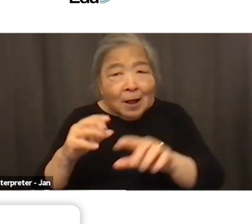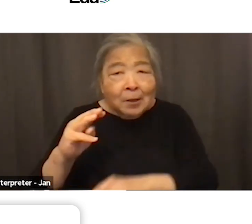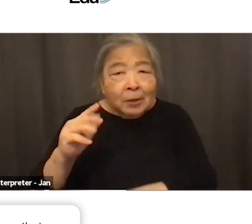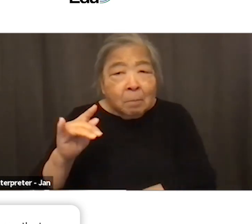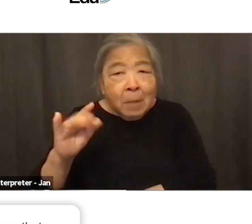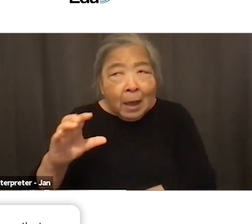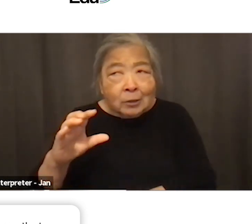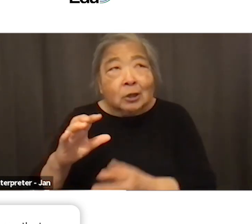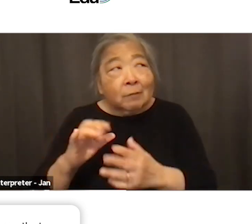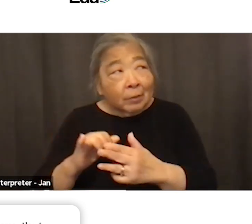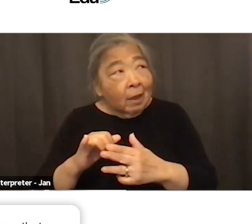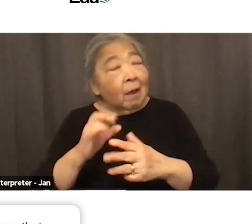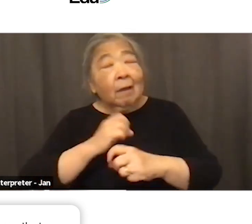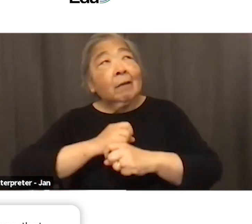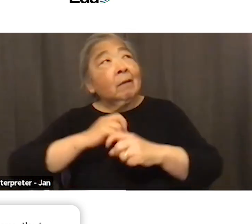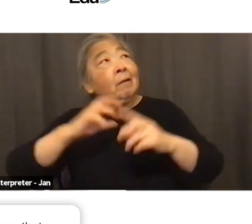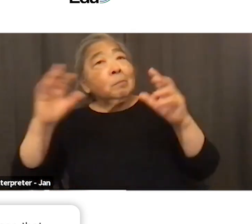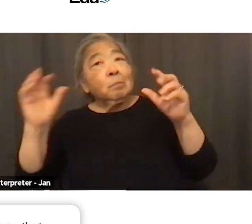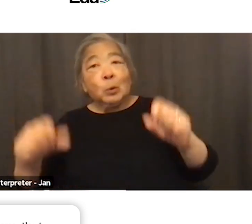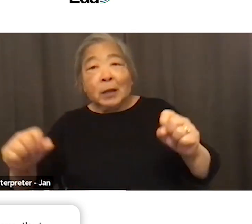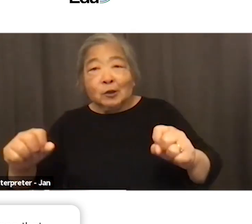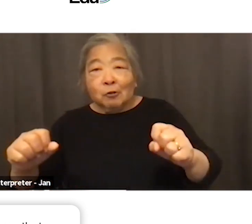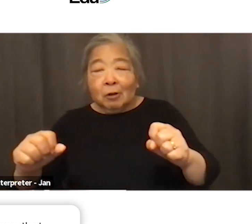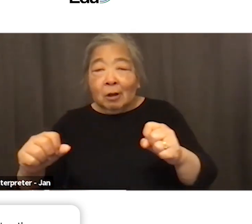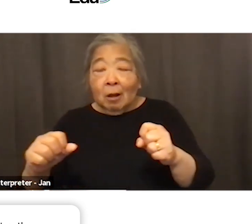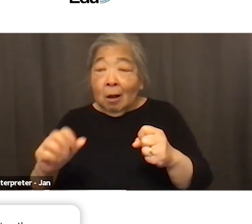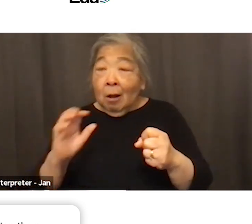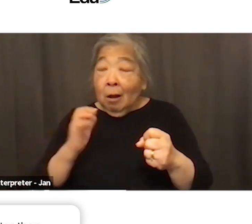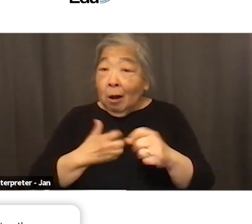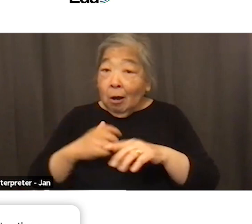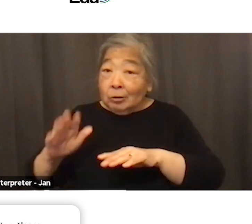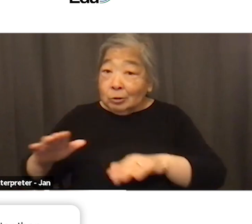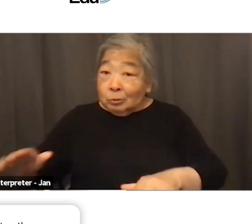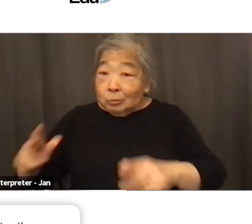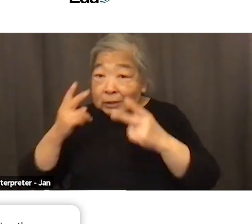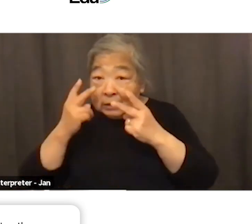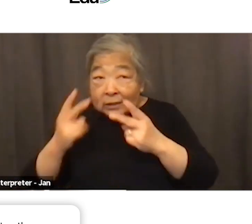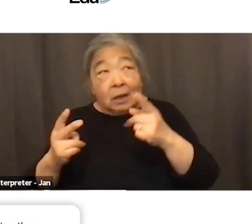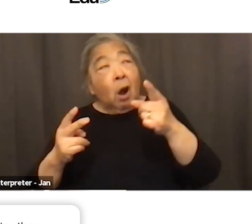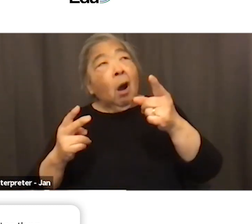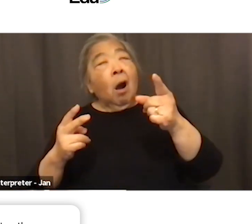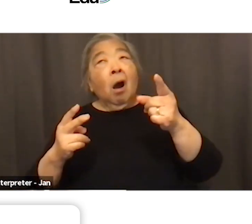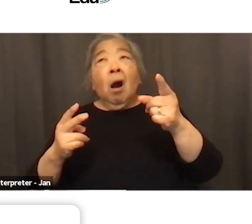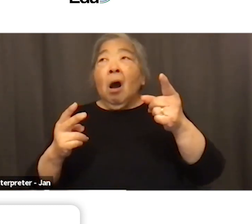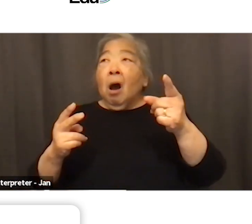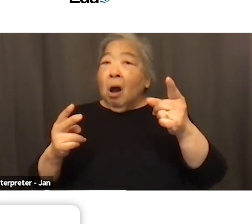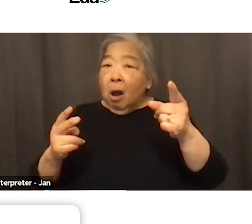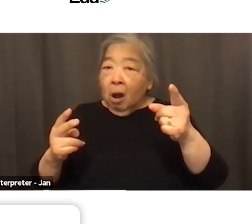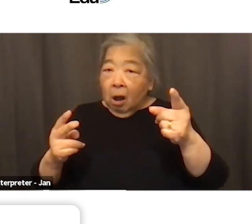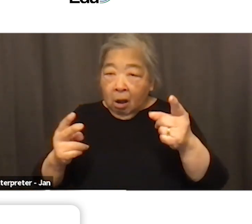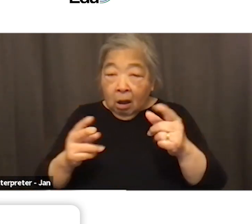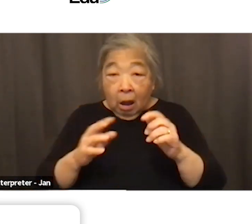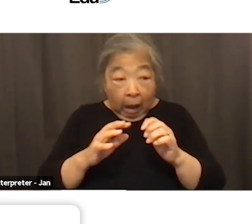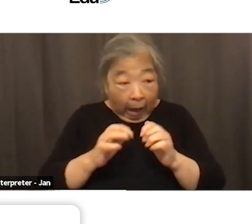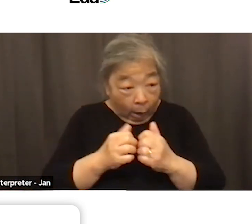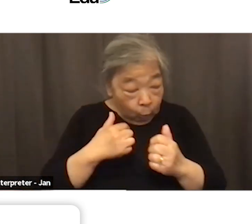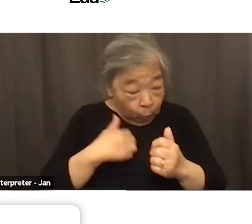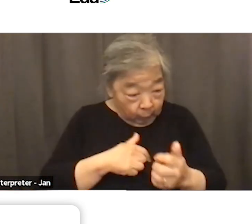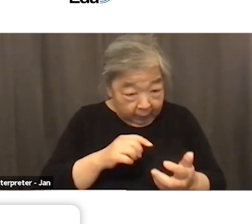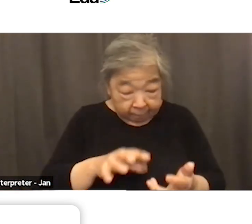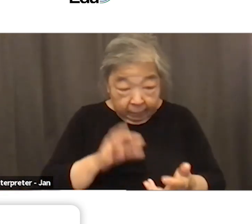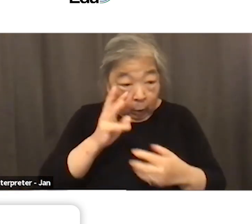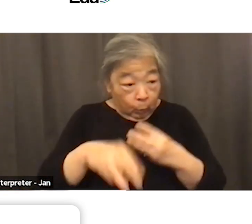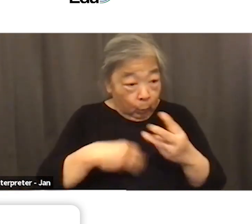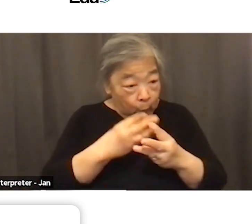potentiality when our children see that we did leave the world better than we found it. Thank you So, so much, Syntyché.